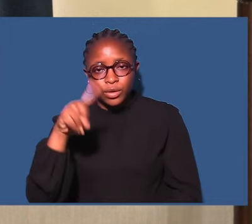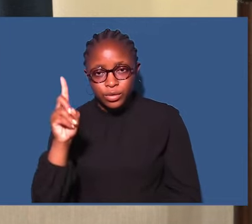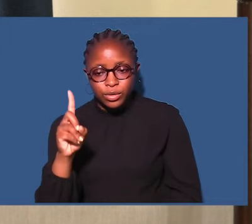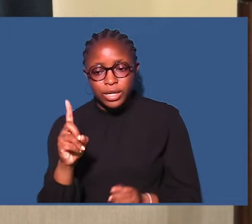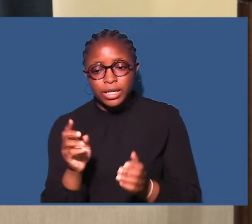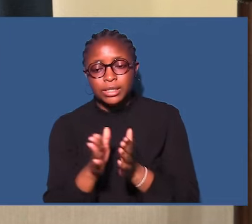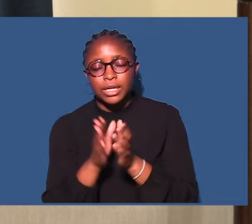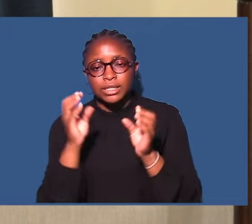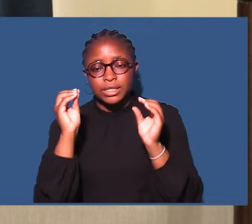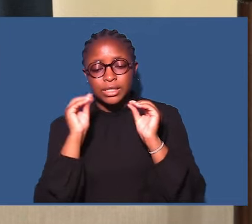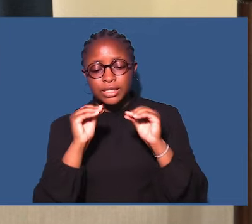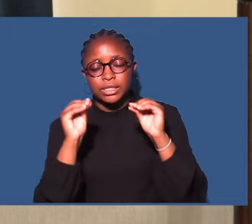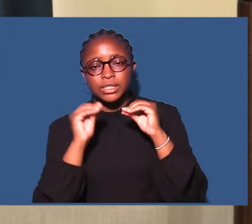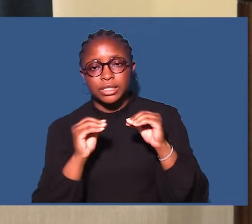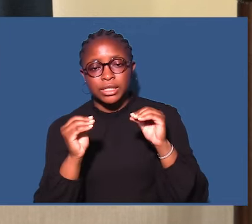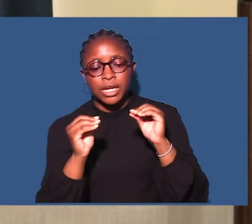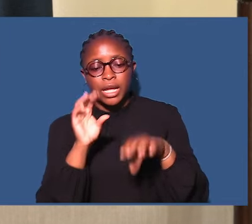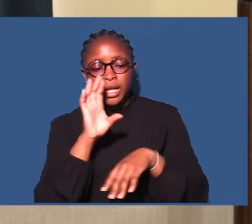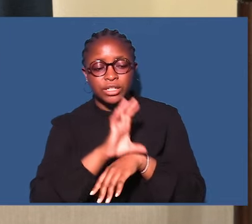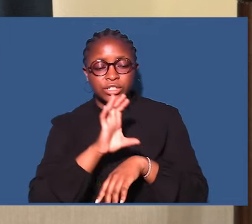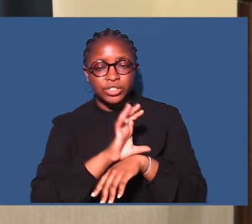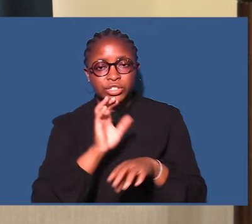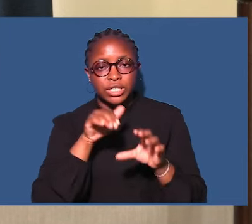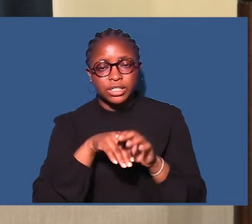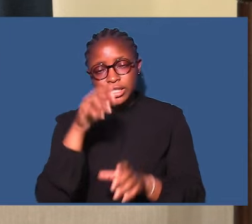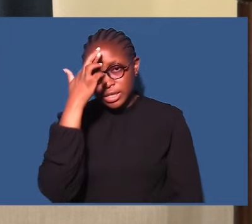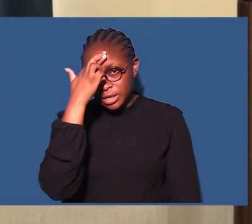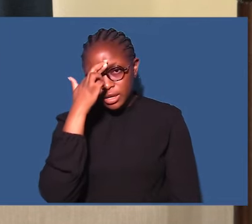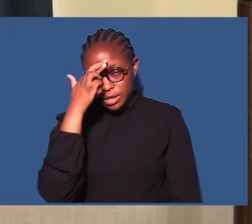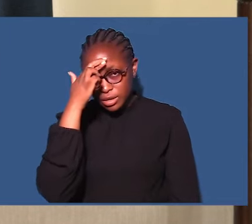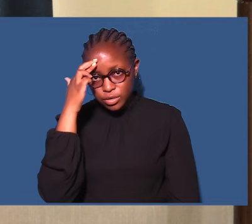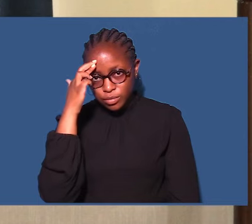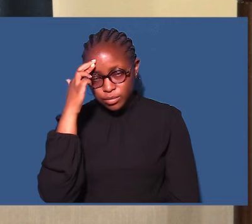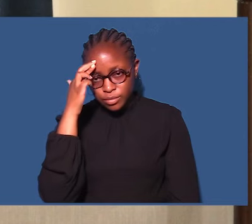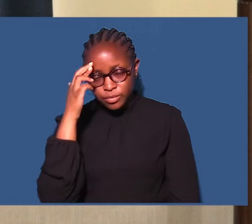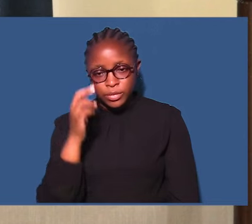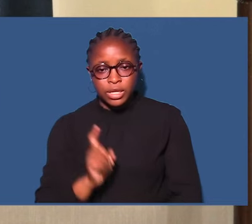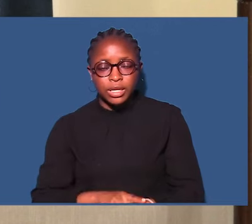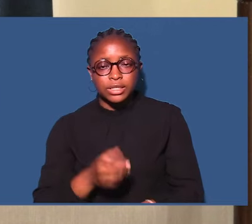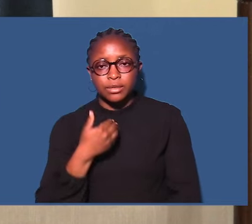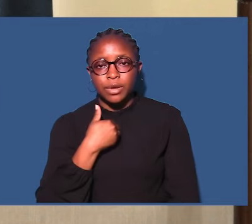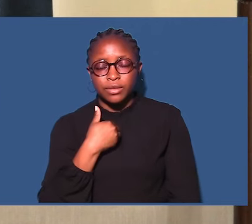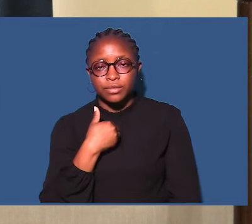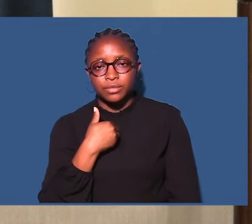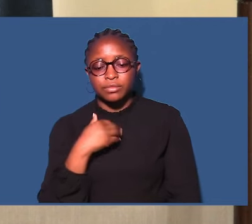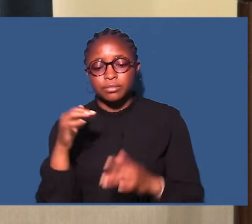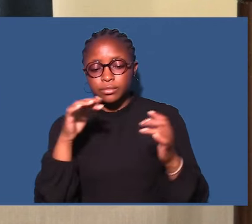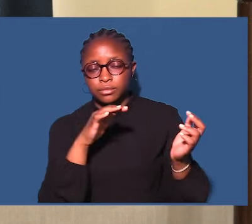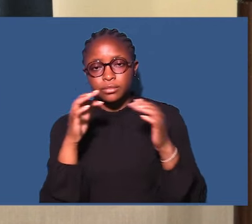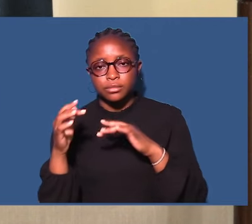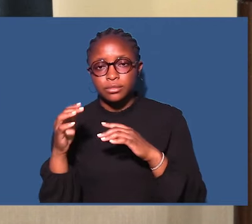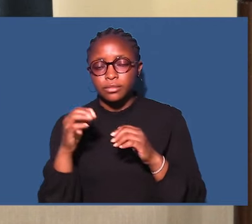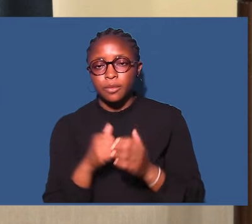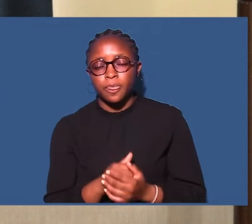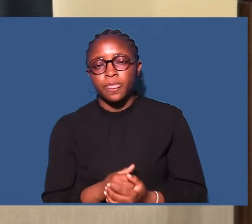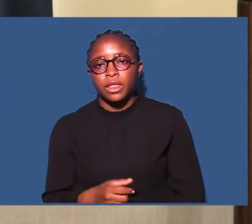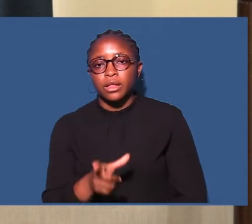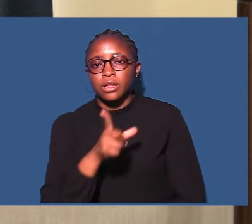teaching the church in Rome when there was dispute. The Lord is also calling us to be